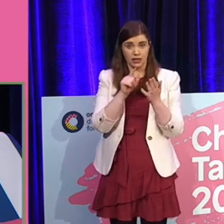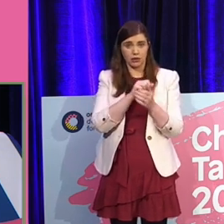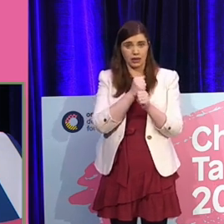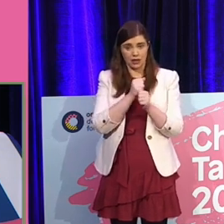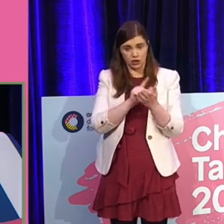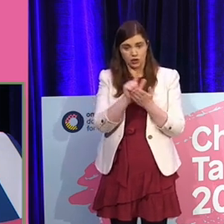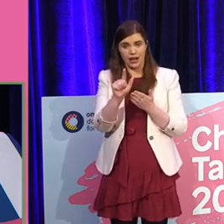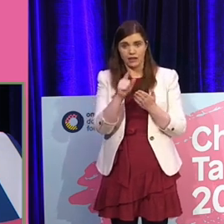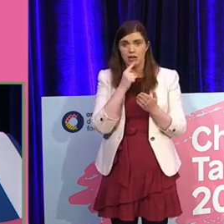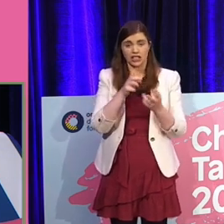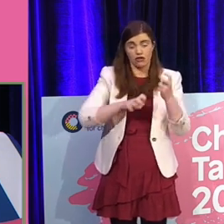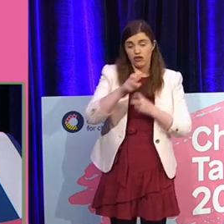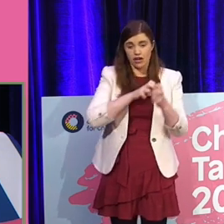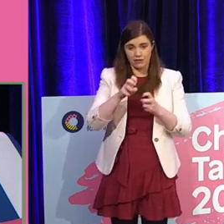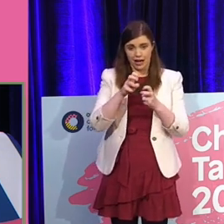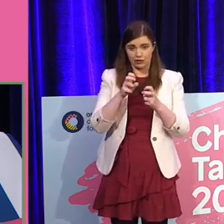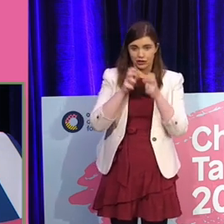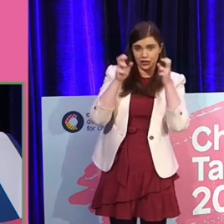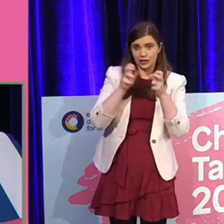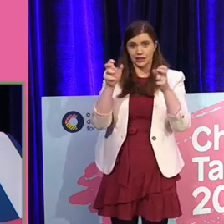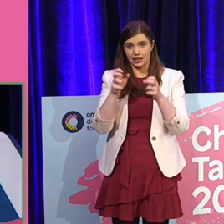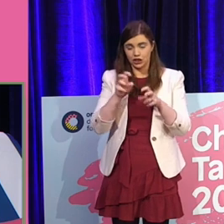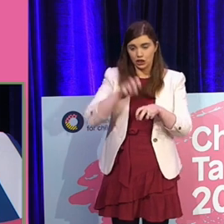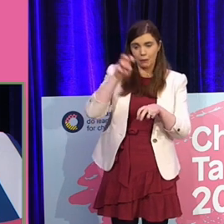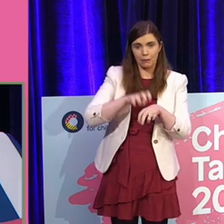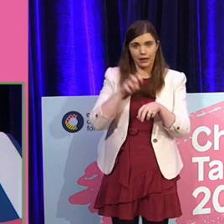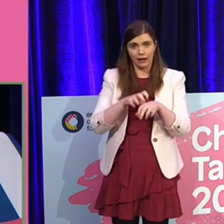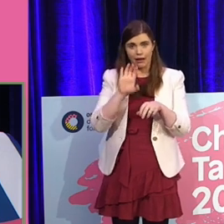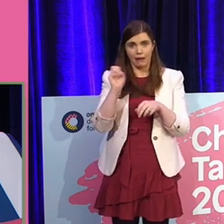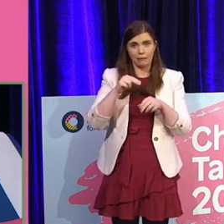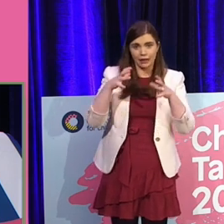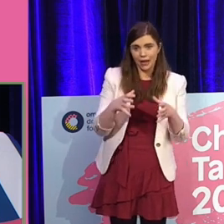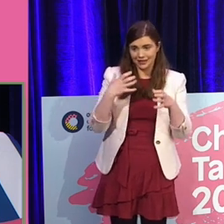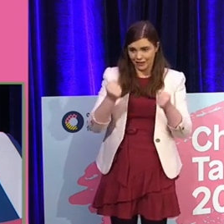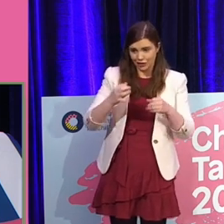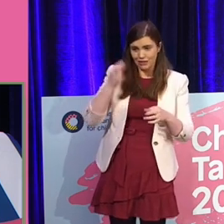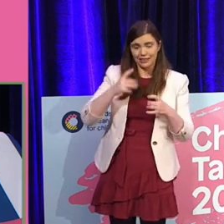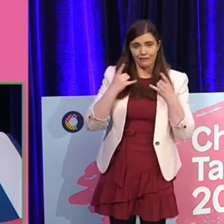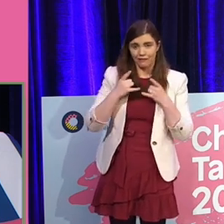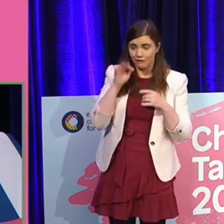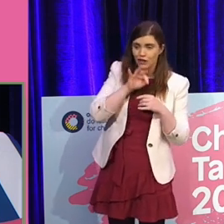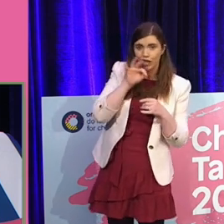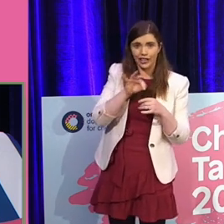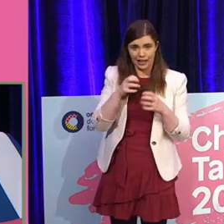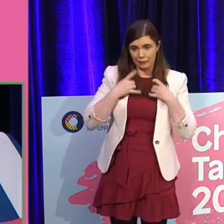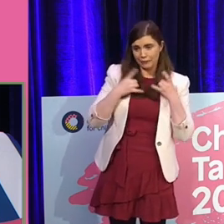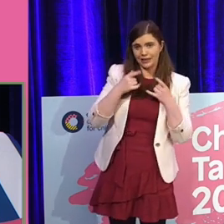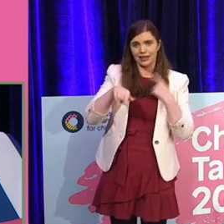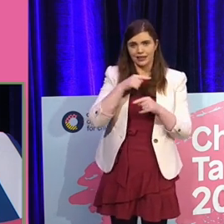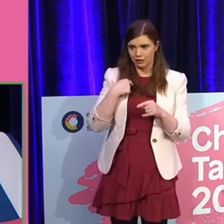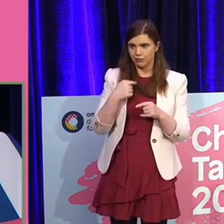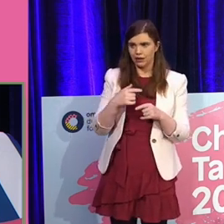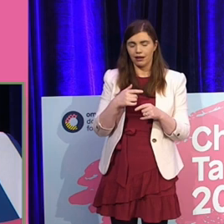30 people. They were running around, they were jumping on beanbags, they were laughing and giggling and having fun, and it really cheered me up. And I came around the corner, and as I